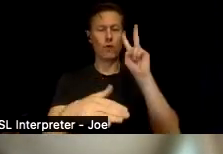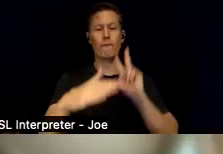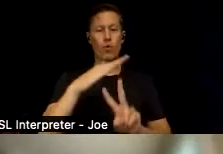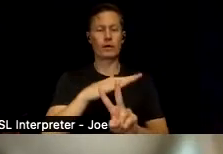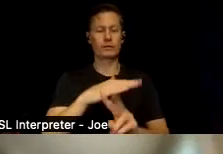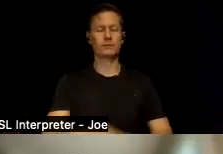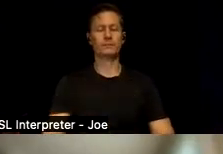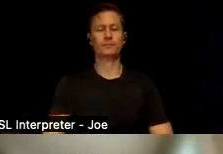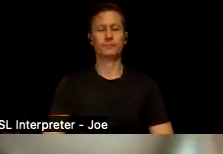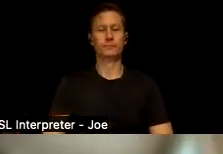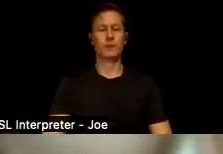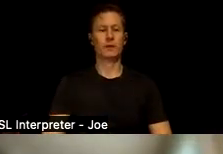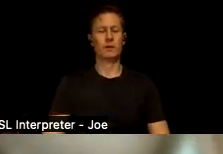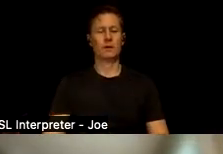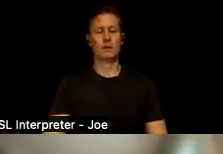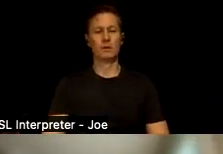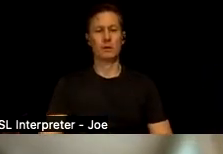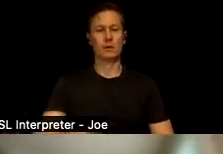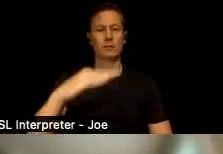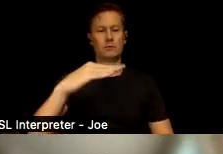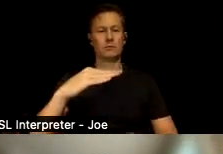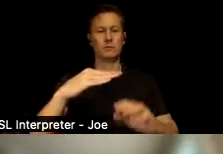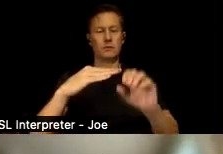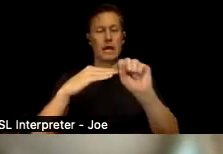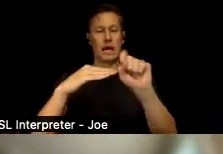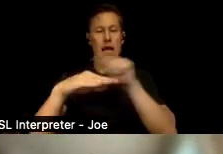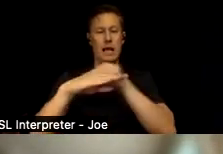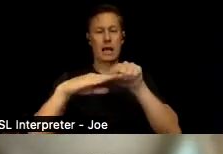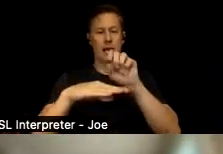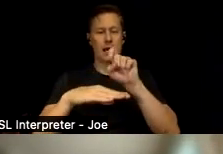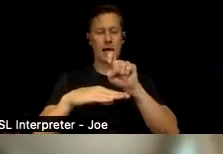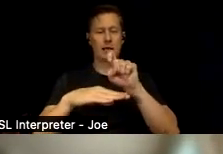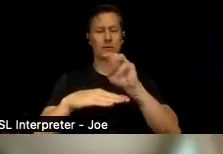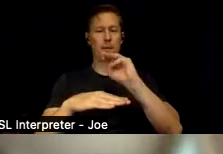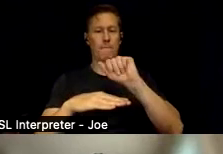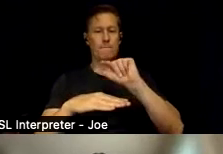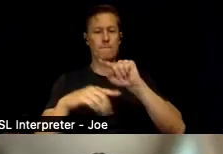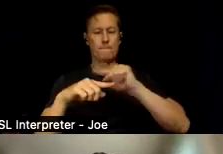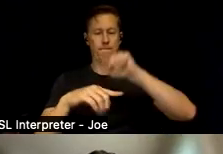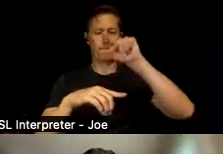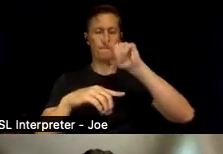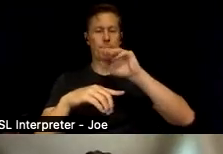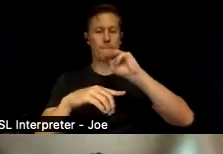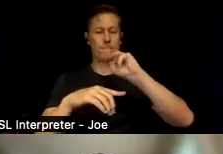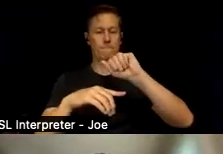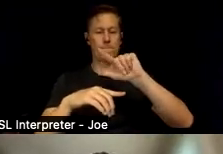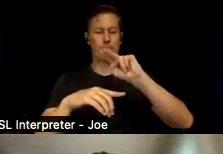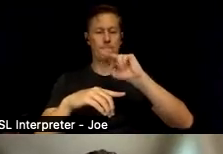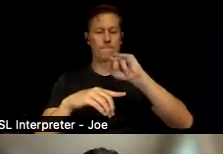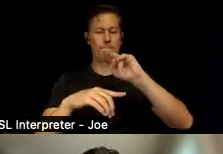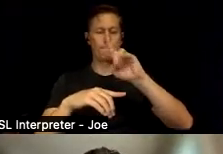the x-axis is the magnitude, and what's shown on the y-axis on a logarithmic scale is the cumulative